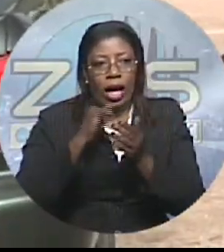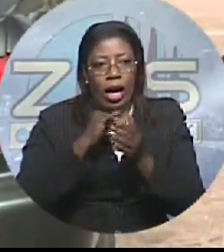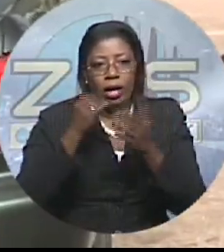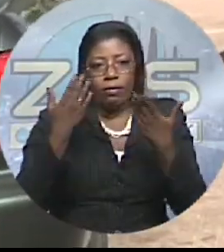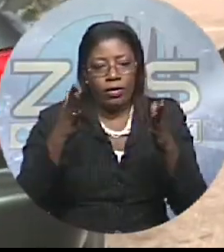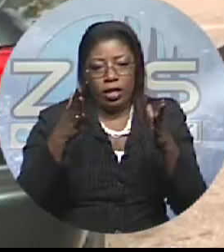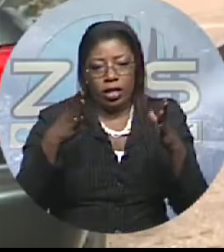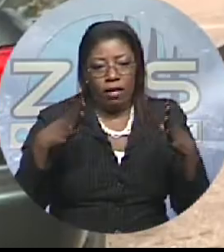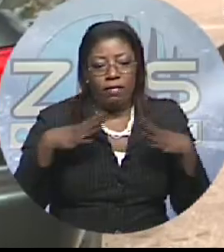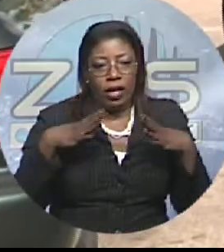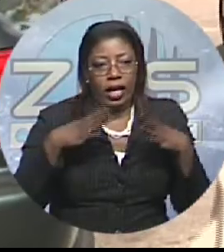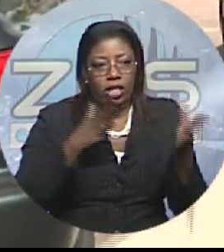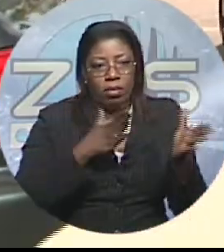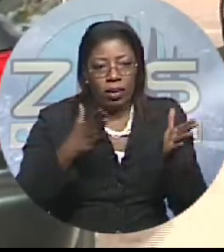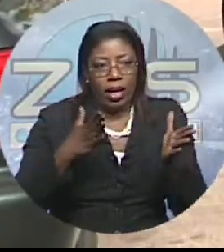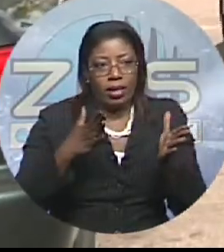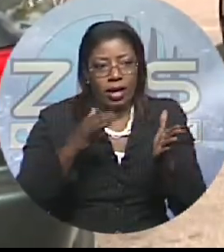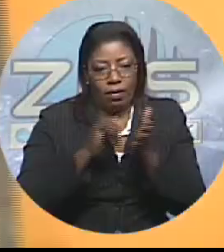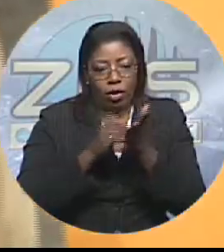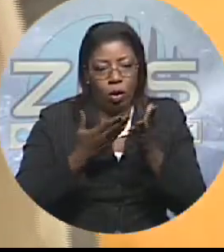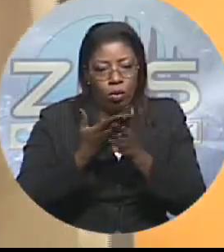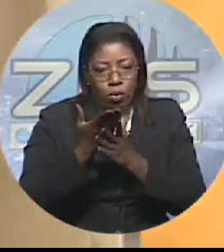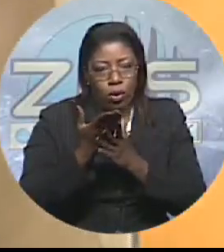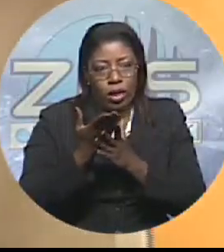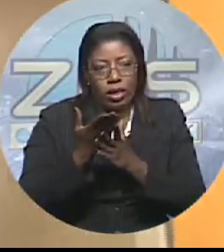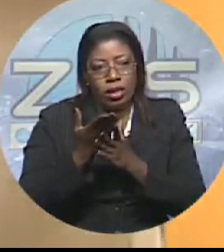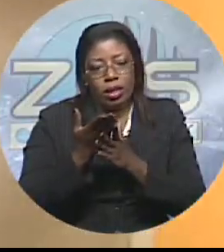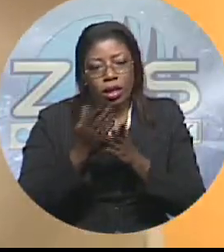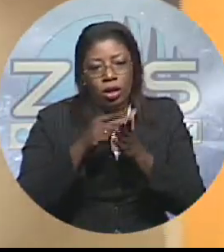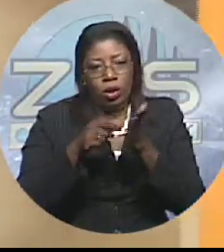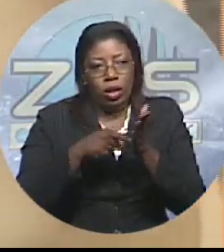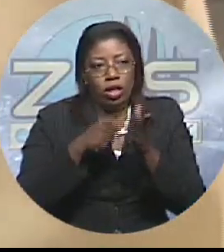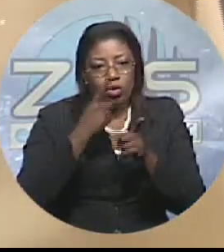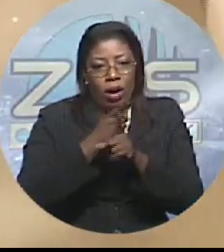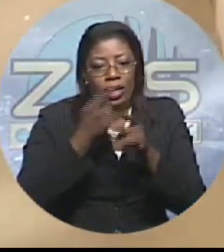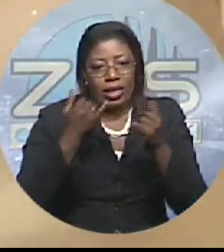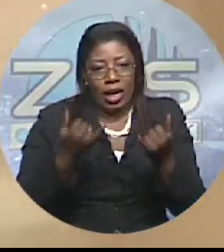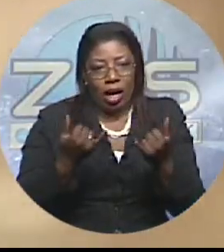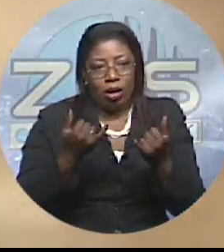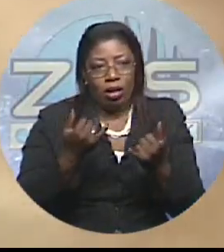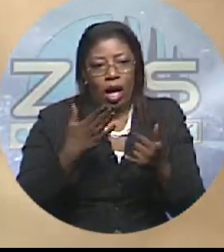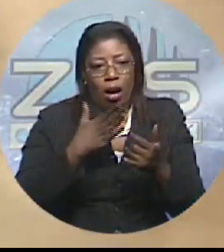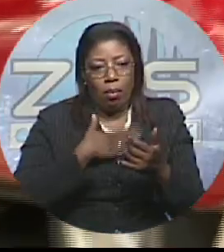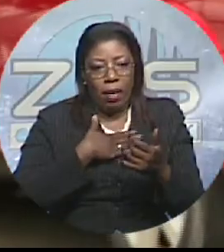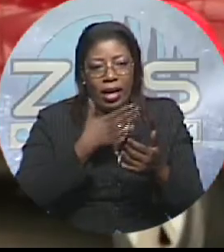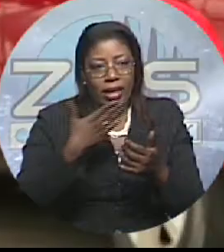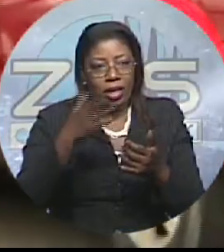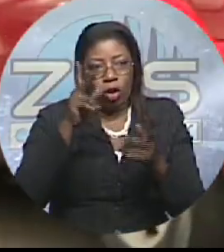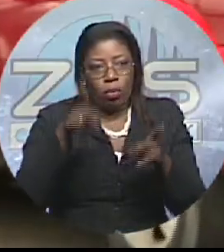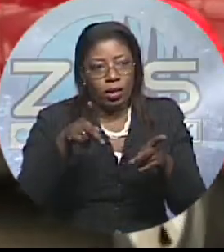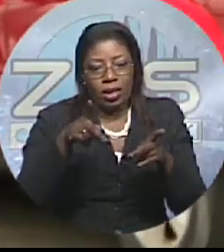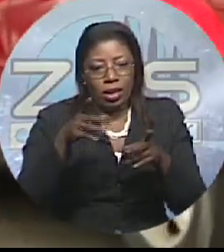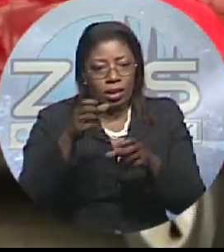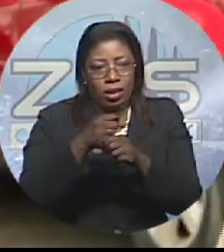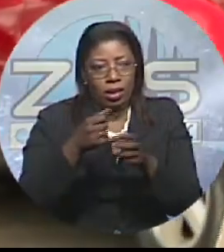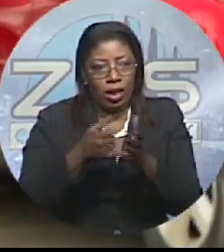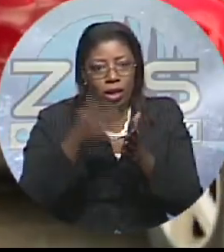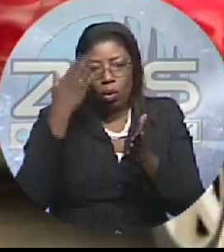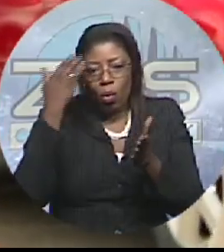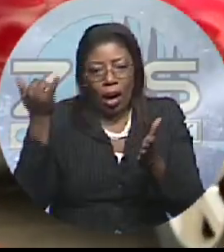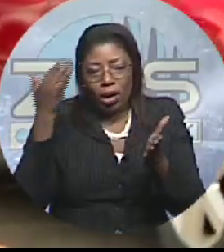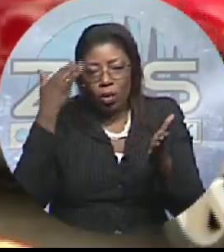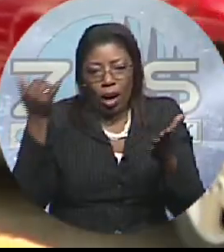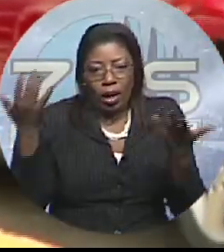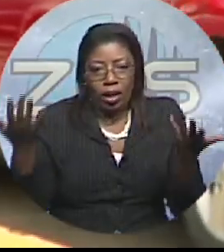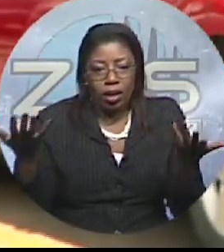I already made vacation plan, and this is what I gotta go through right now. Being in there now, the drop of my stuff, nobody could receive it. Why? What